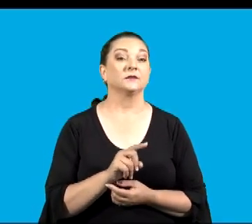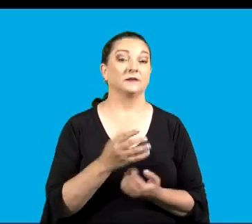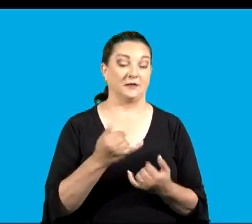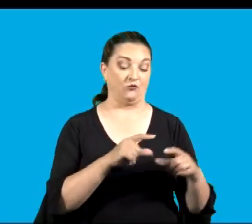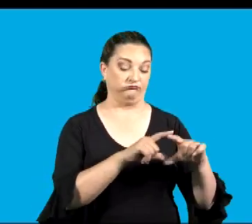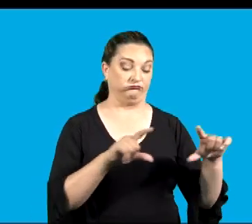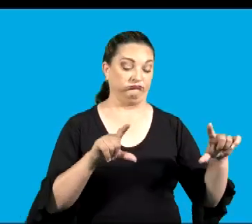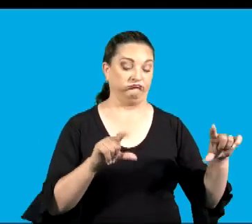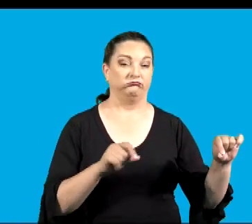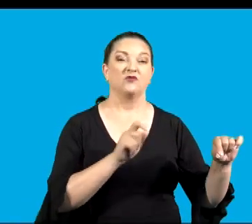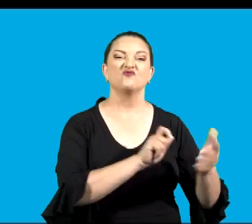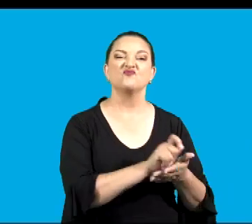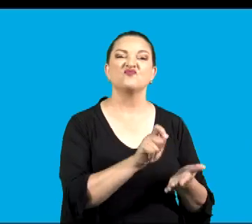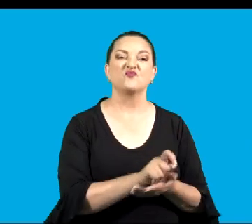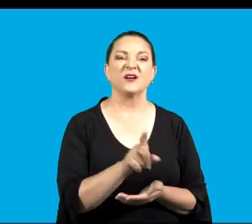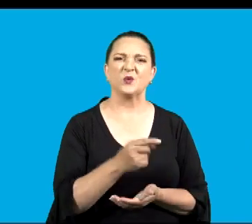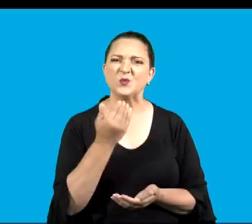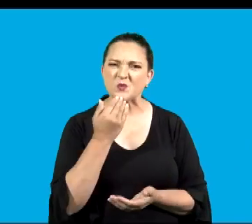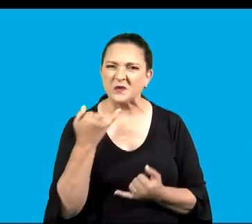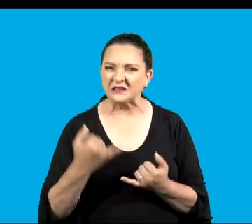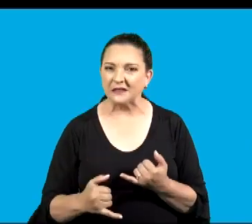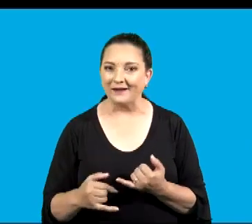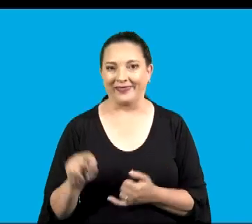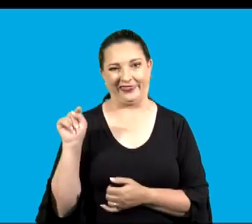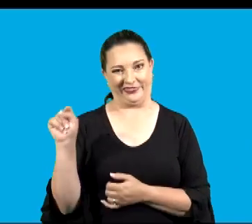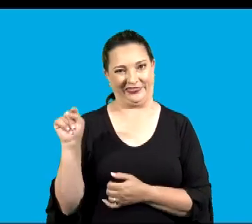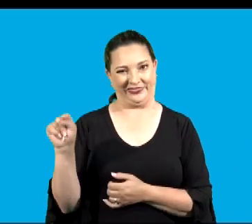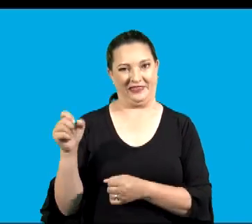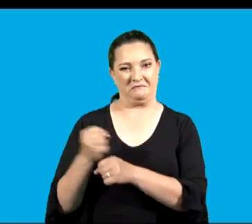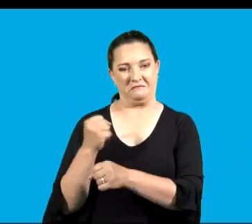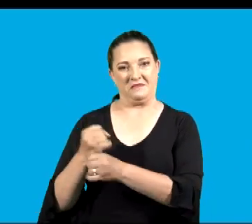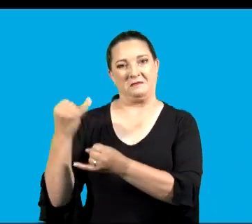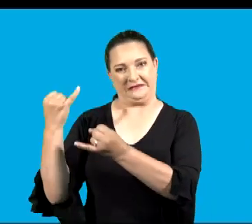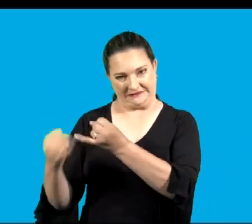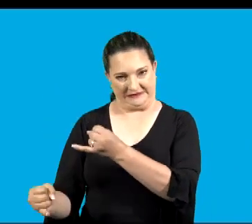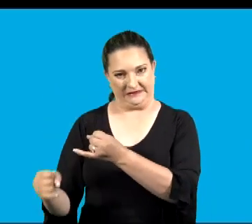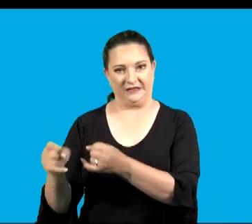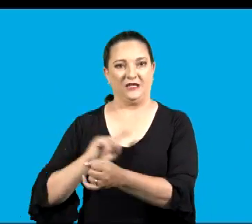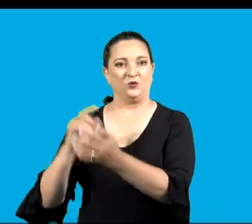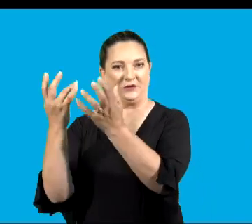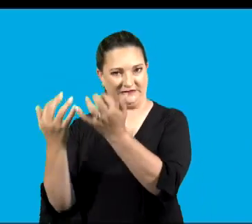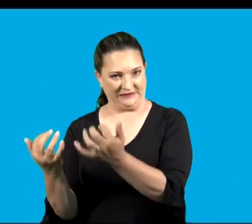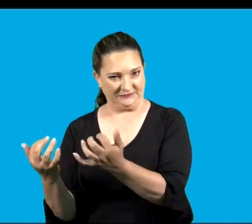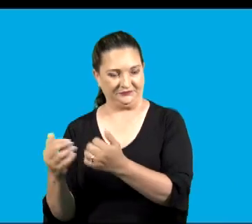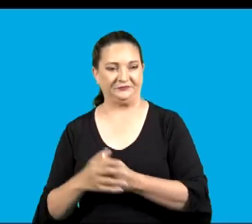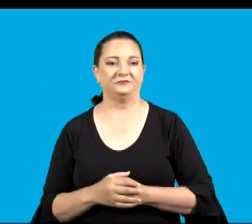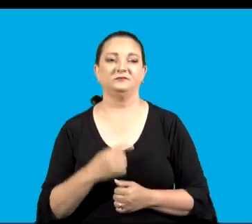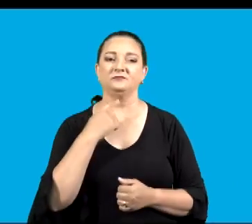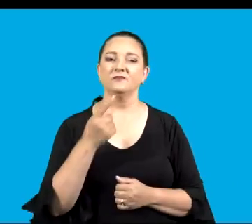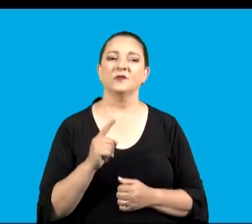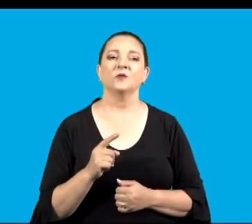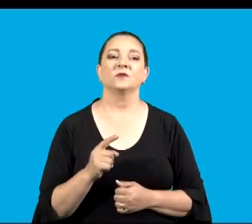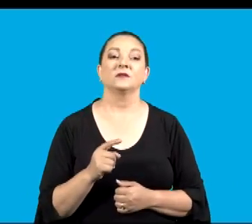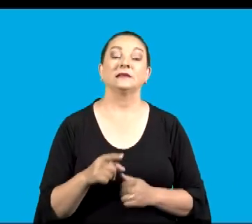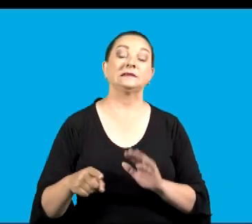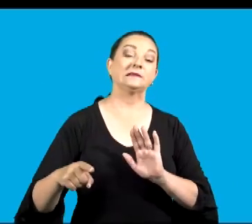1,920. So I'll come and say, here, who made the error? Them. So I'm coming now to the statement. And I'm going to now